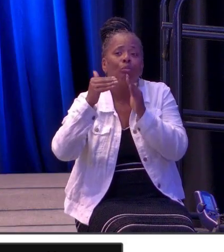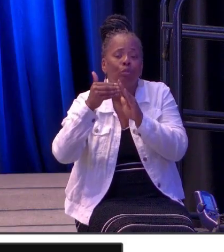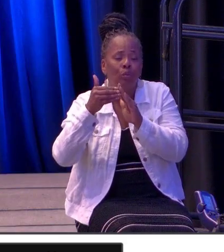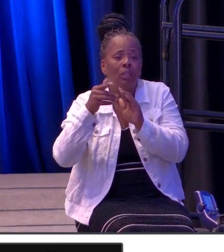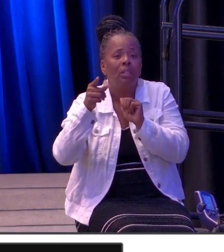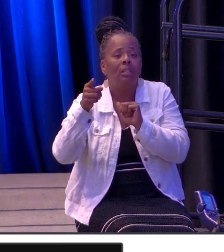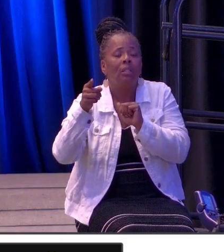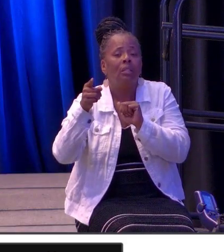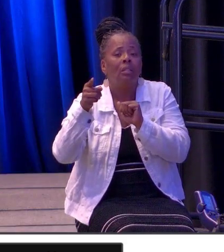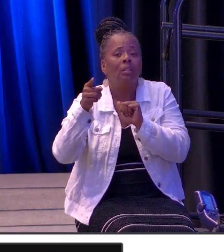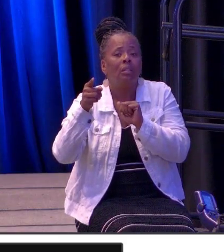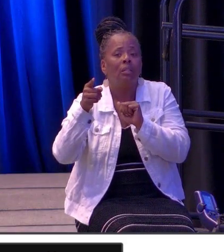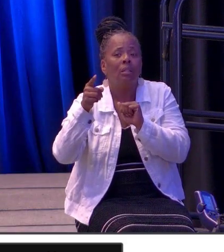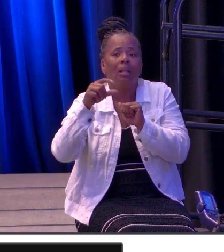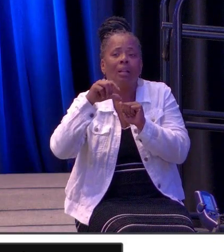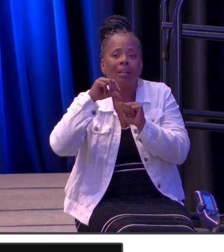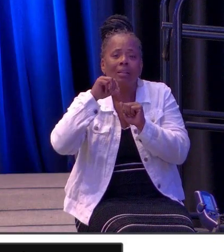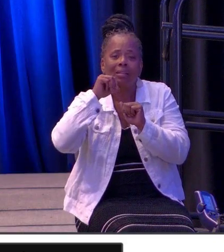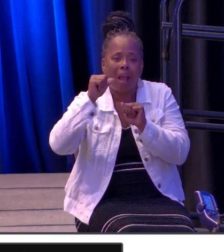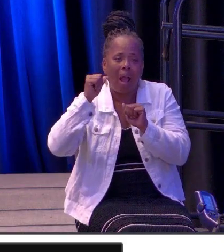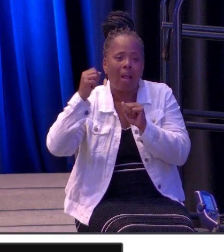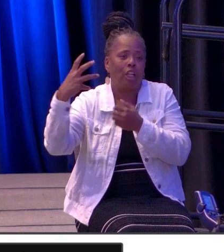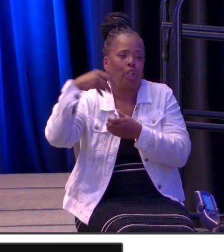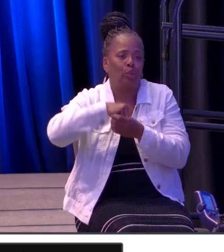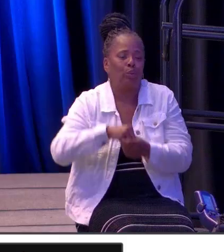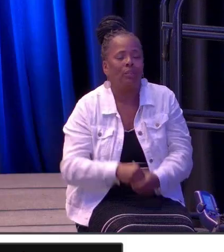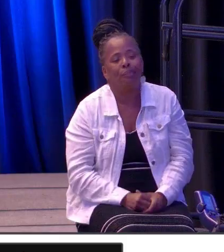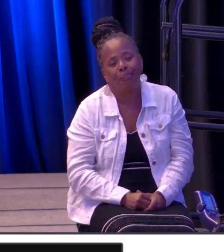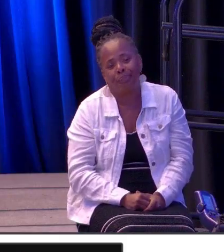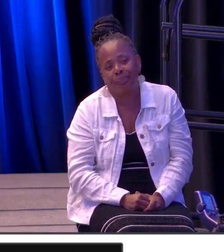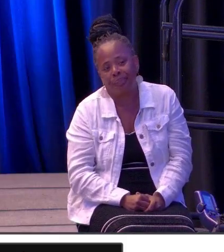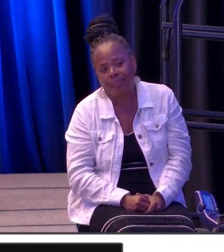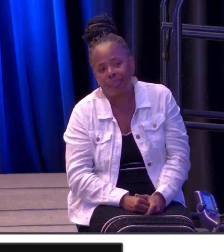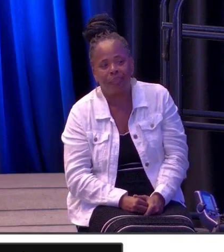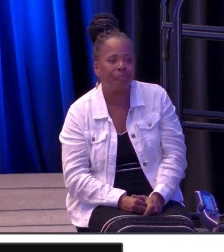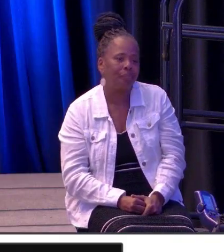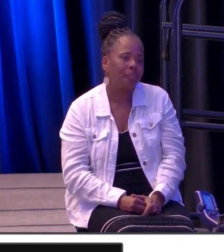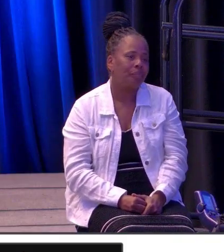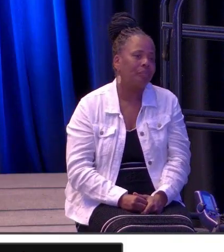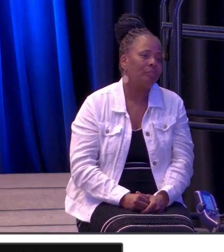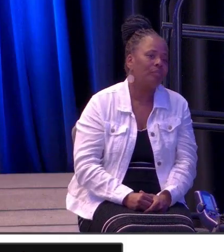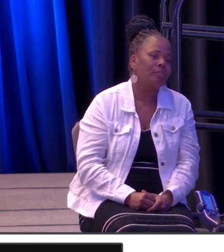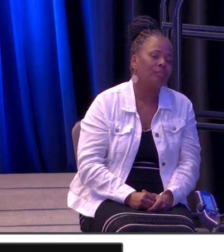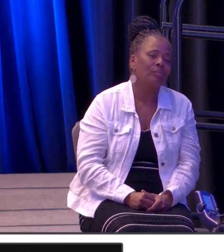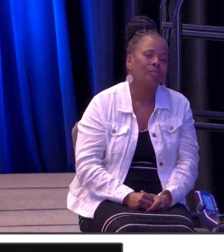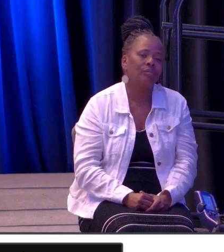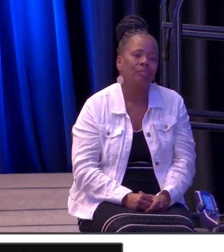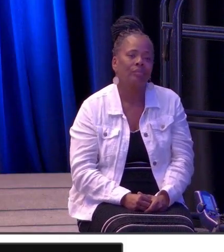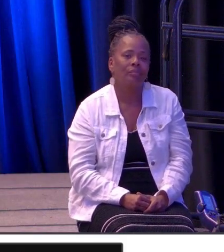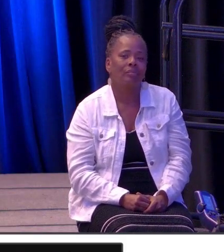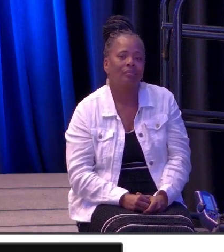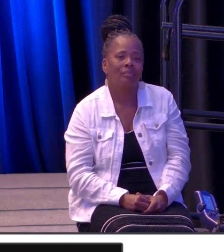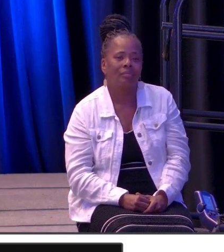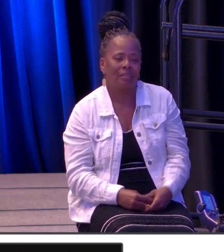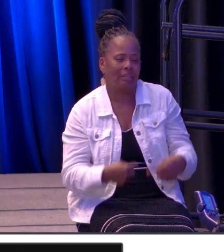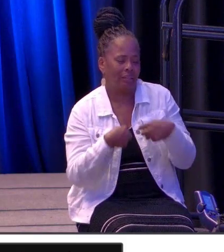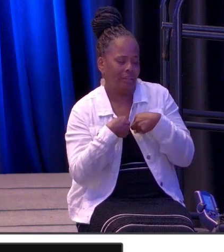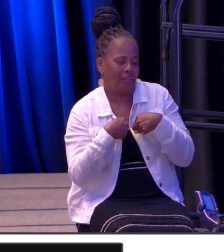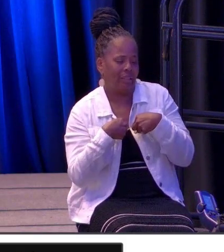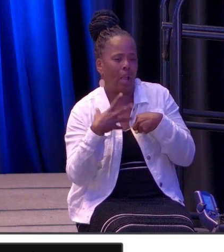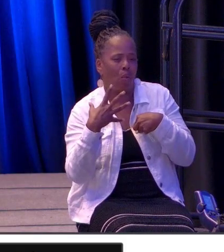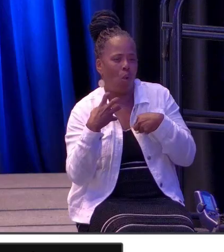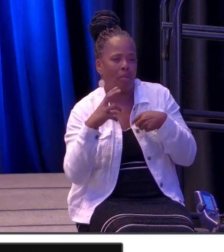can oftentimes not be considered in many of the events that we have. And I know for me, I want to be a